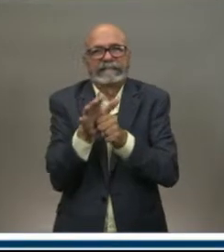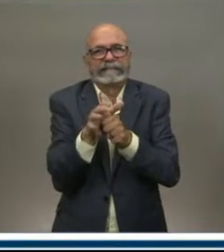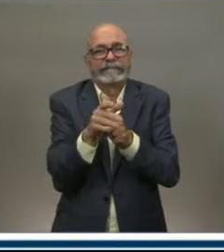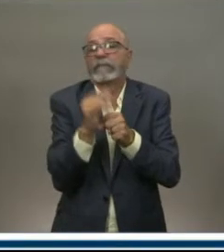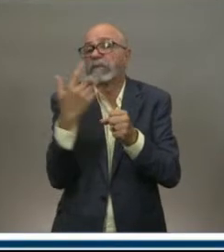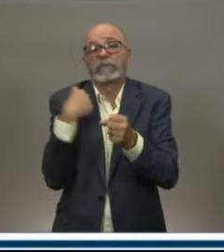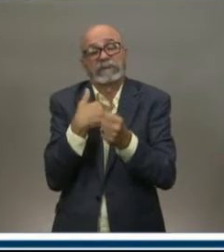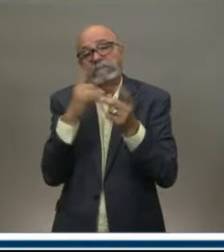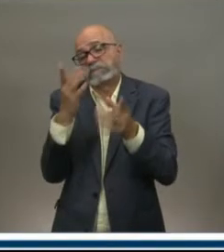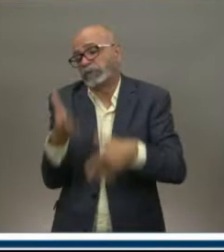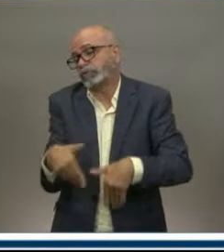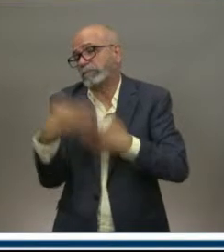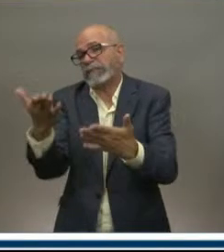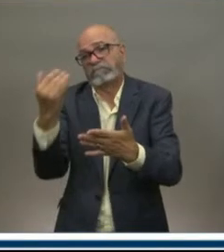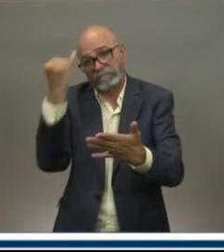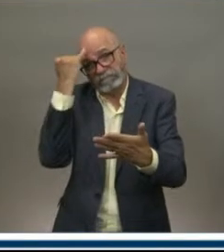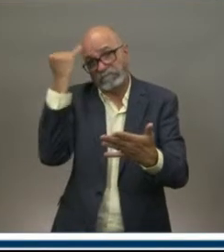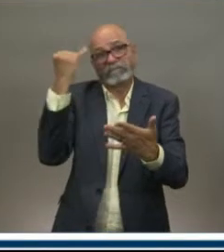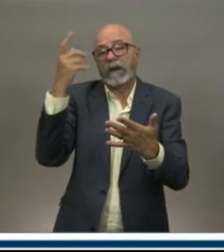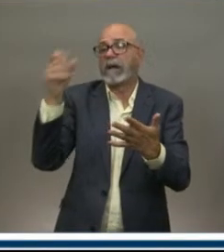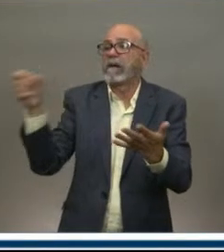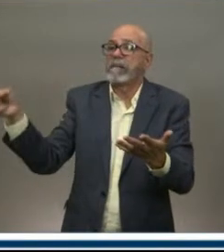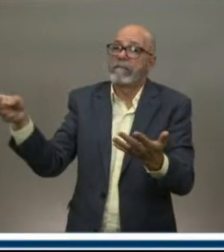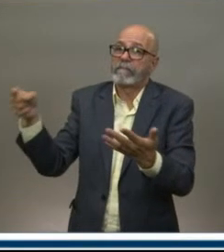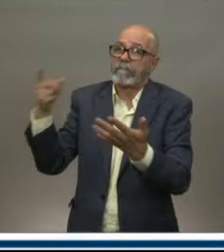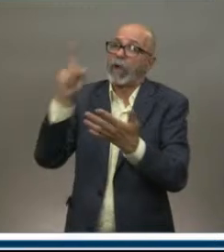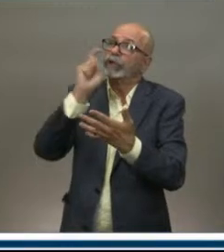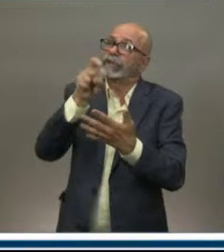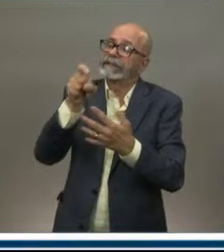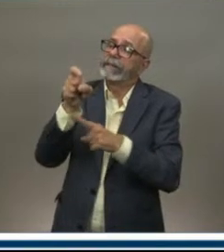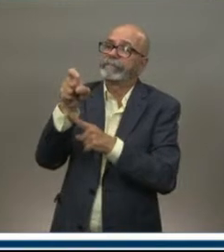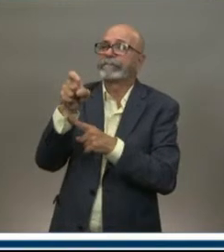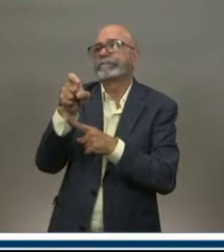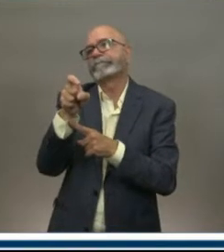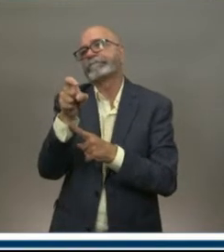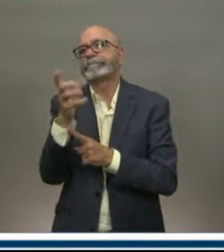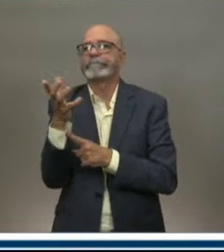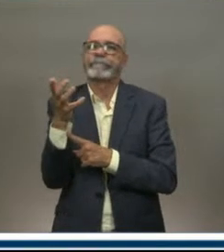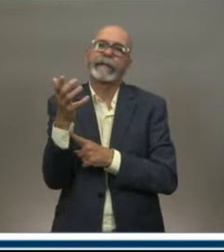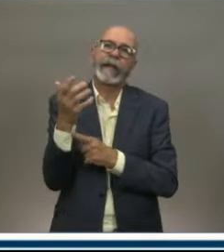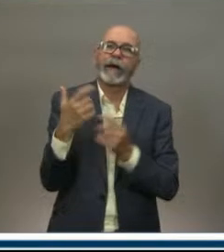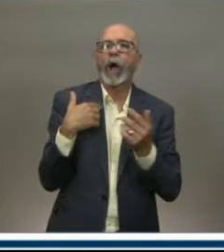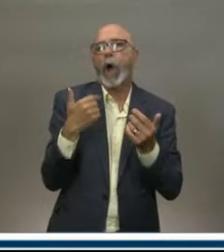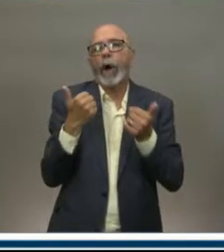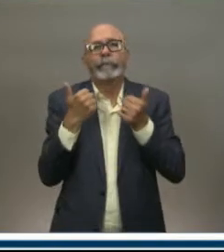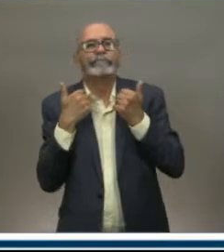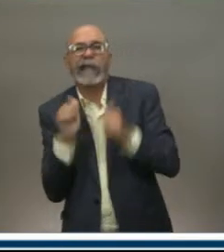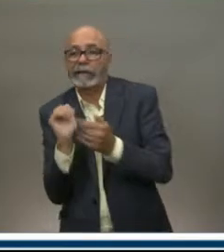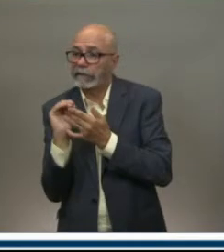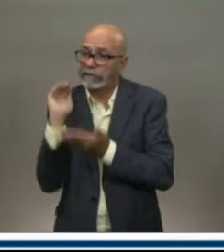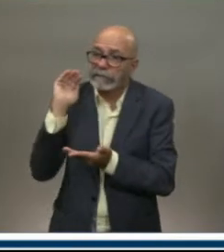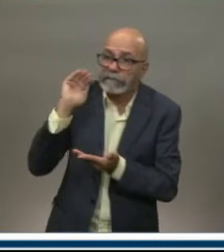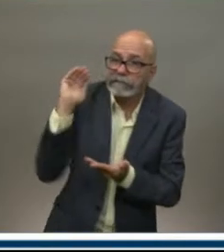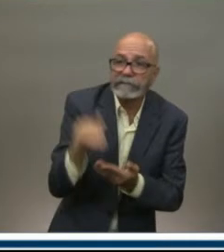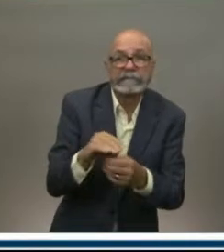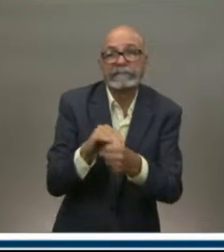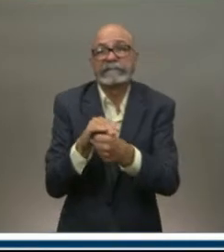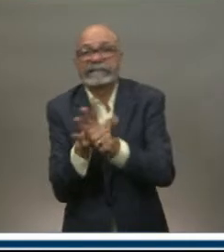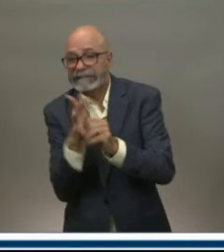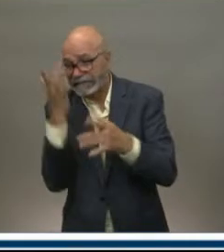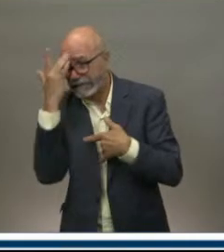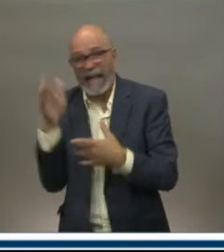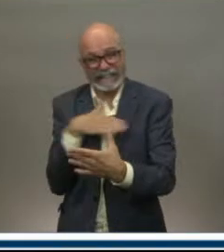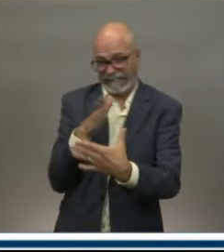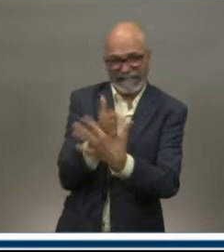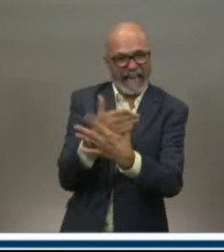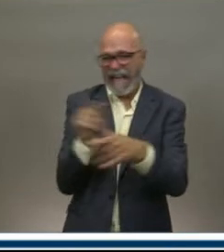have us take steps to reduce the risk of cross-contamination within those shared washroom